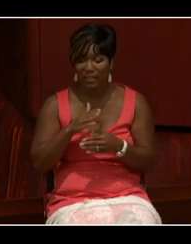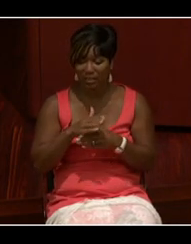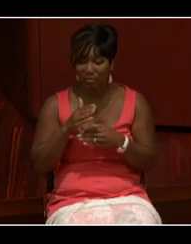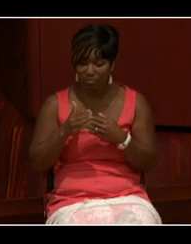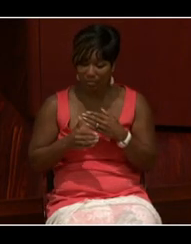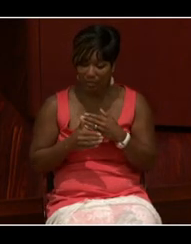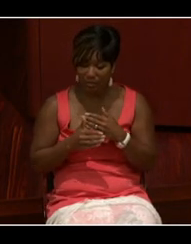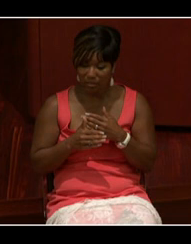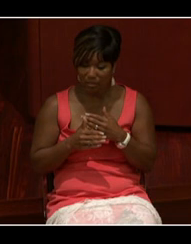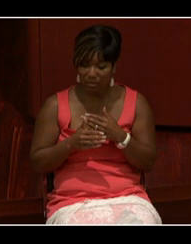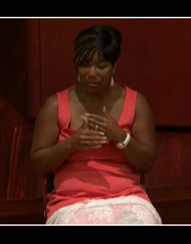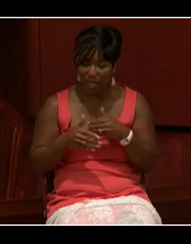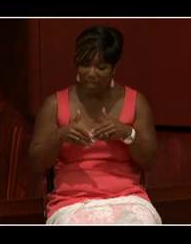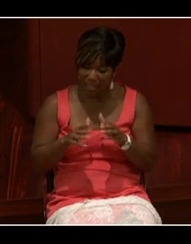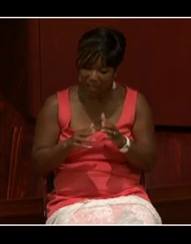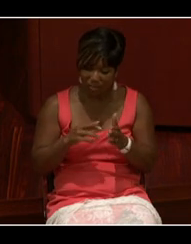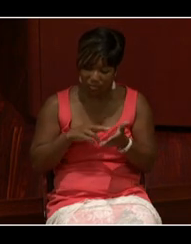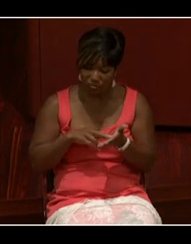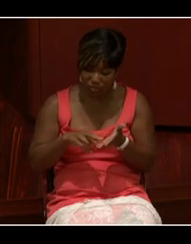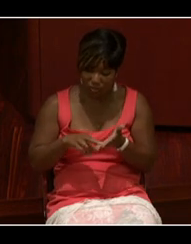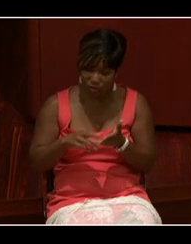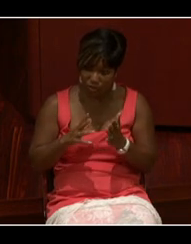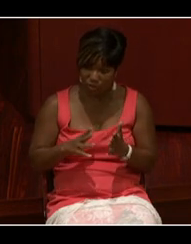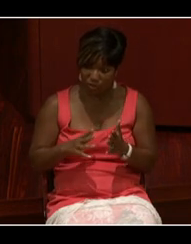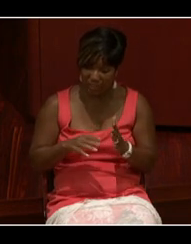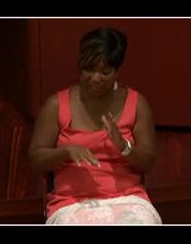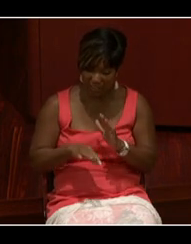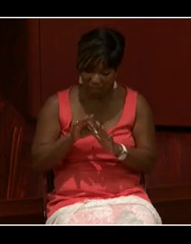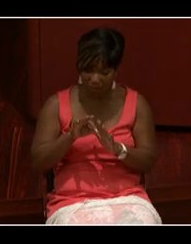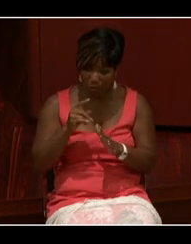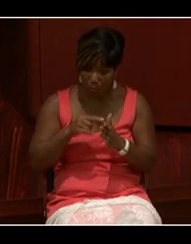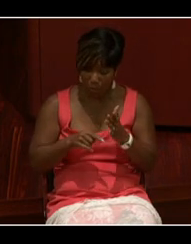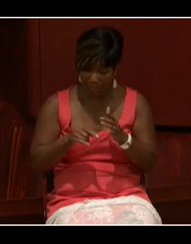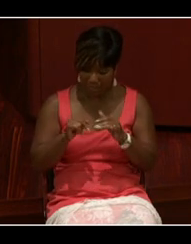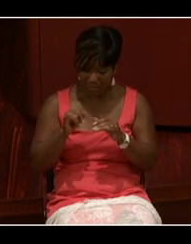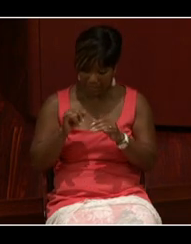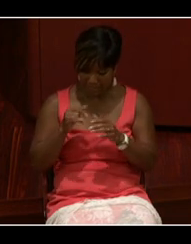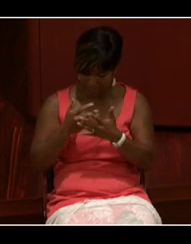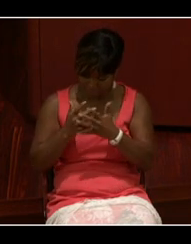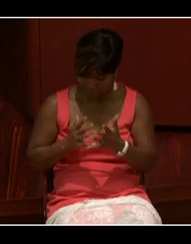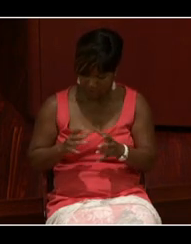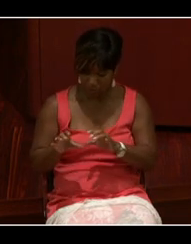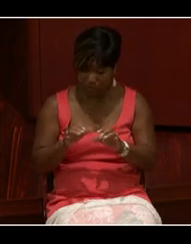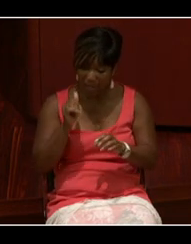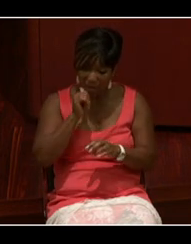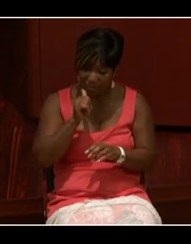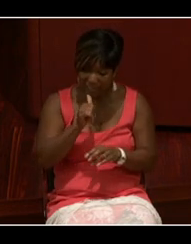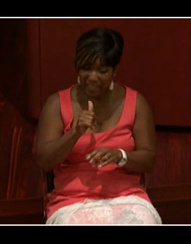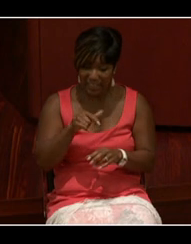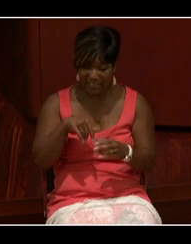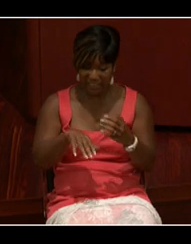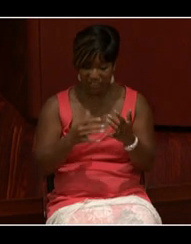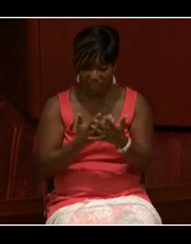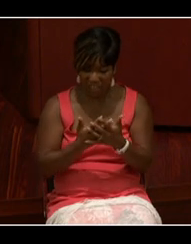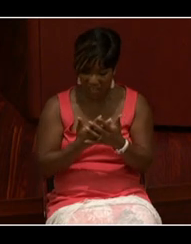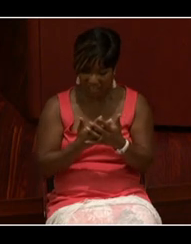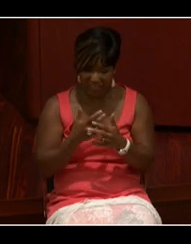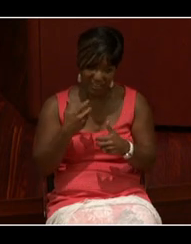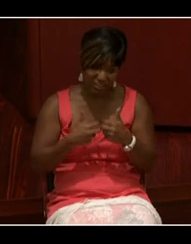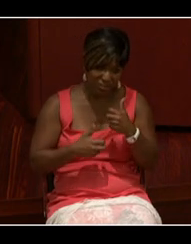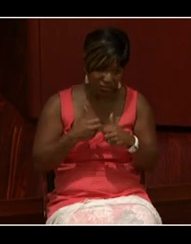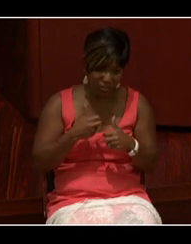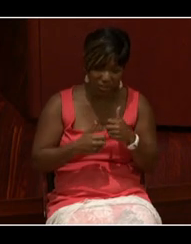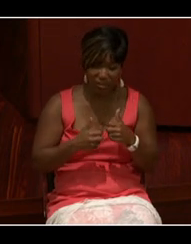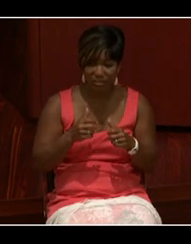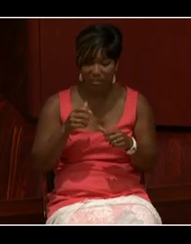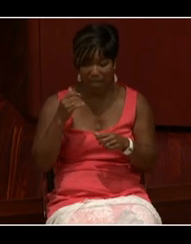complete when completed. It allows the researcher to discover what an inmate did every day of his or her confinement. It's difficult to imagine many other